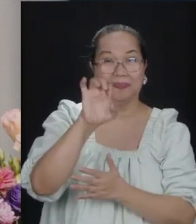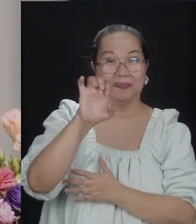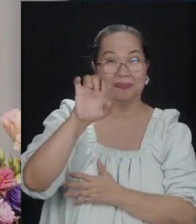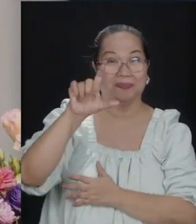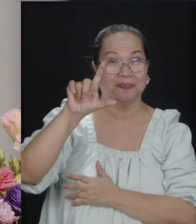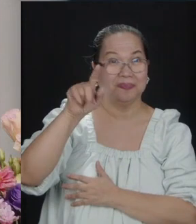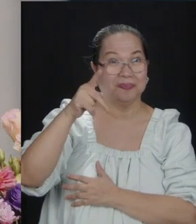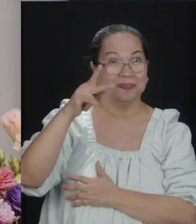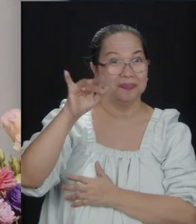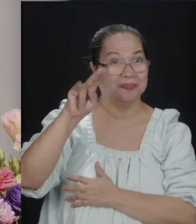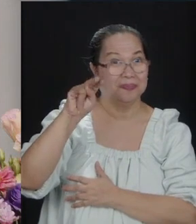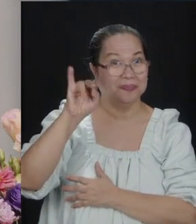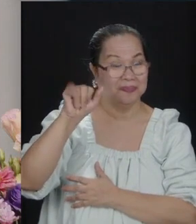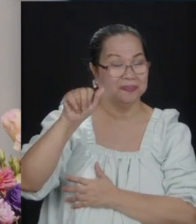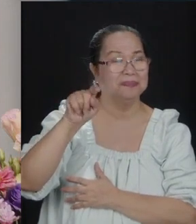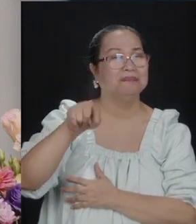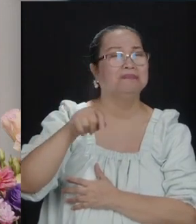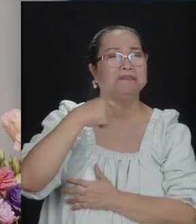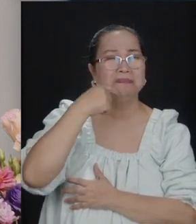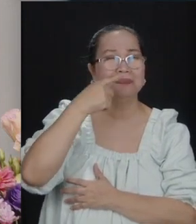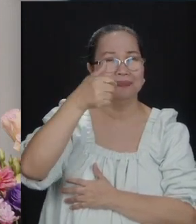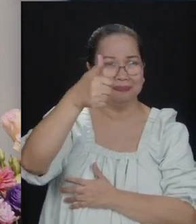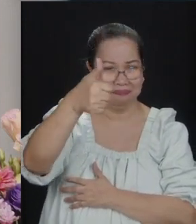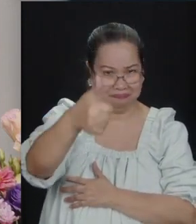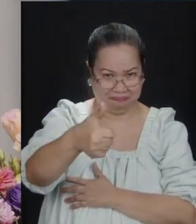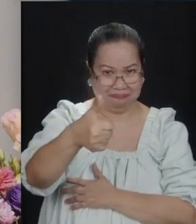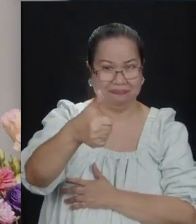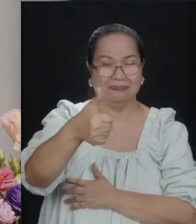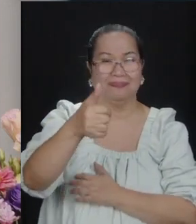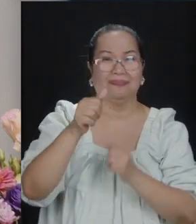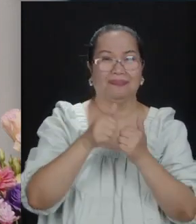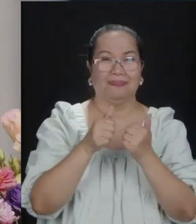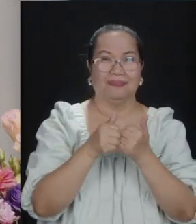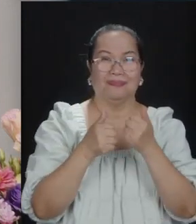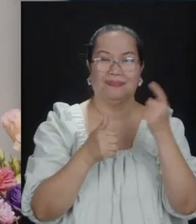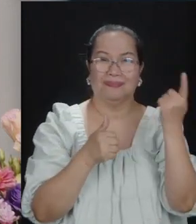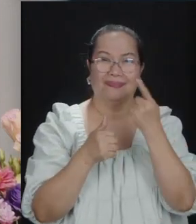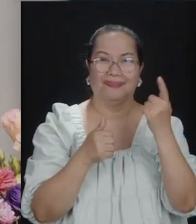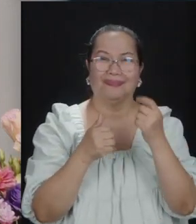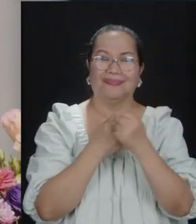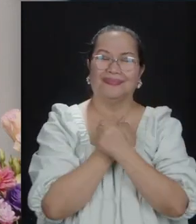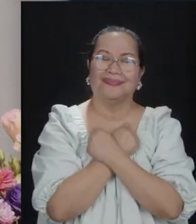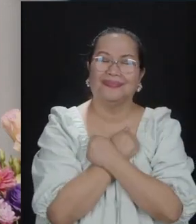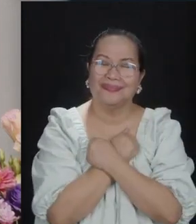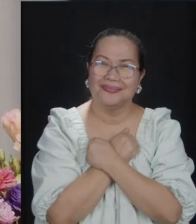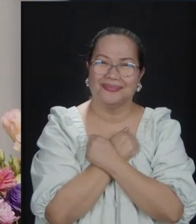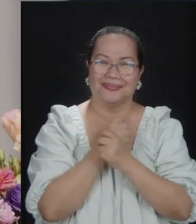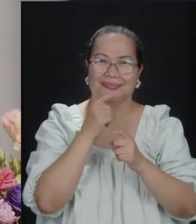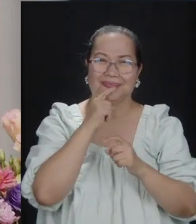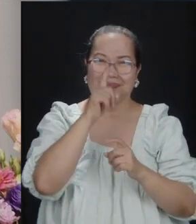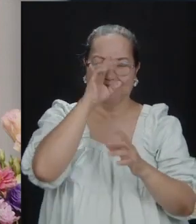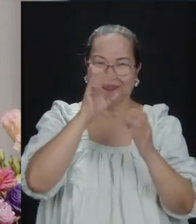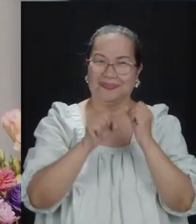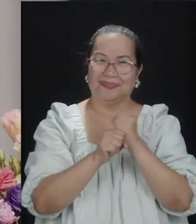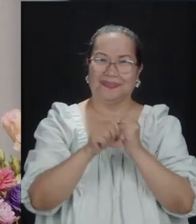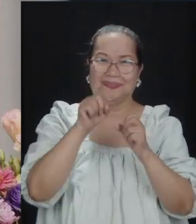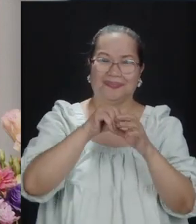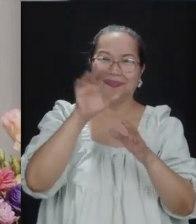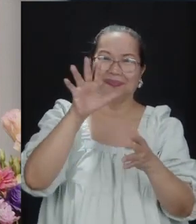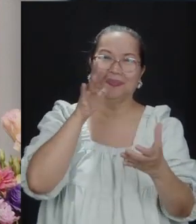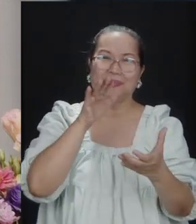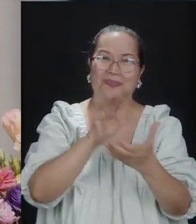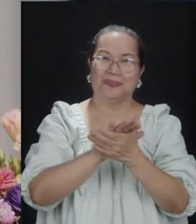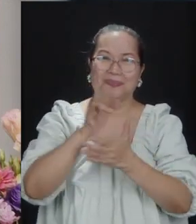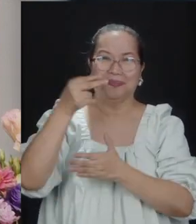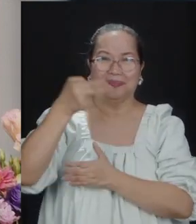upheld her vows. So it's a testimony to Elkanah's great trust in his wife.